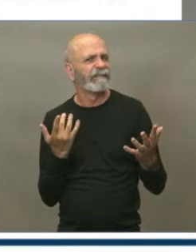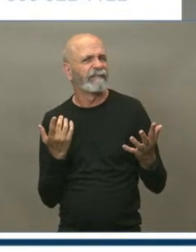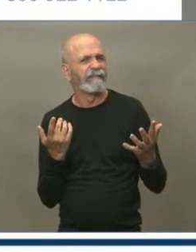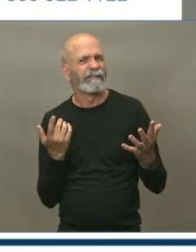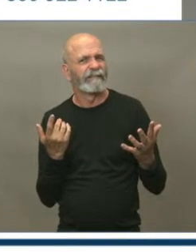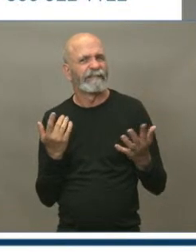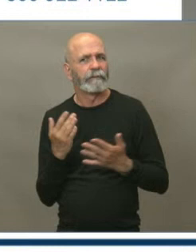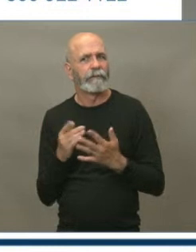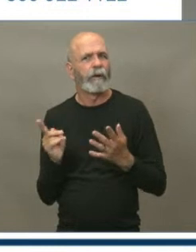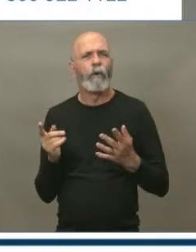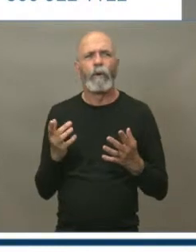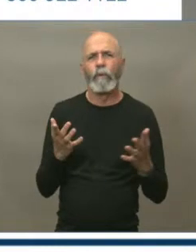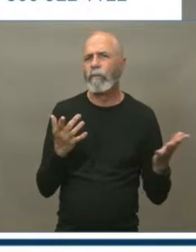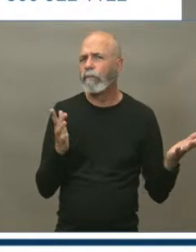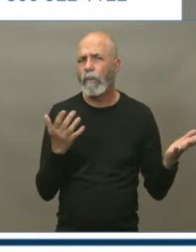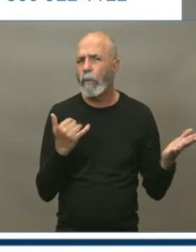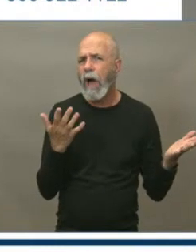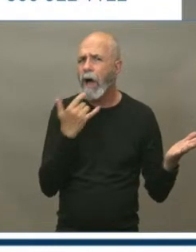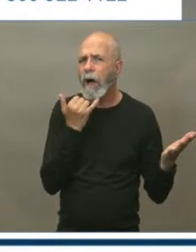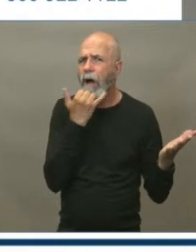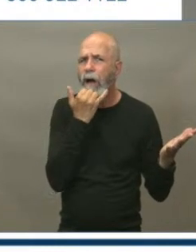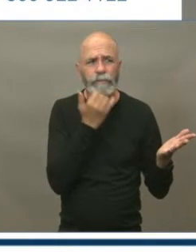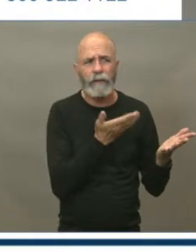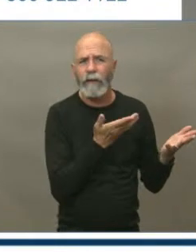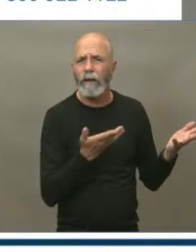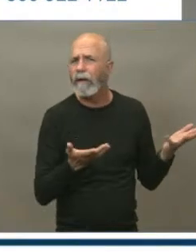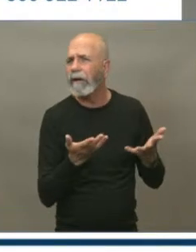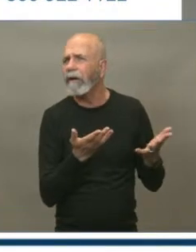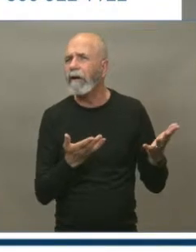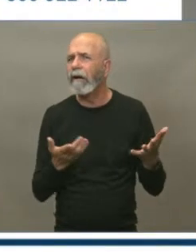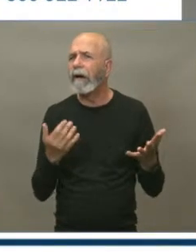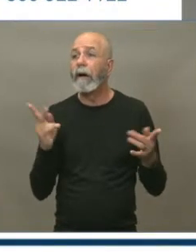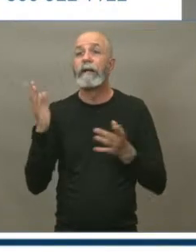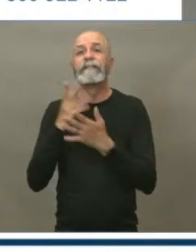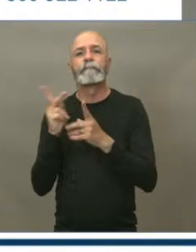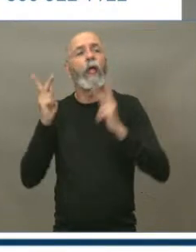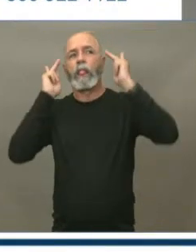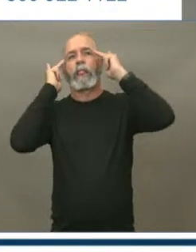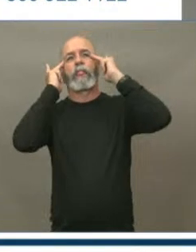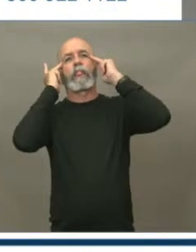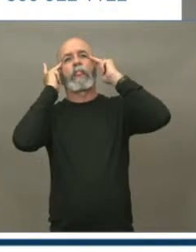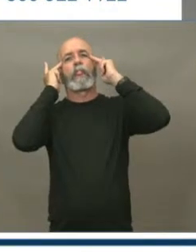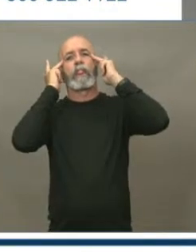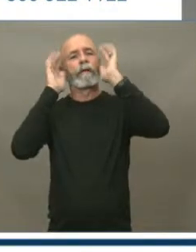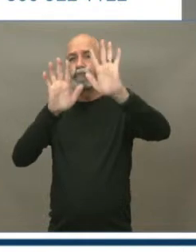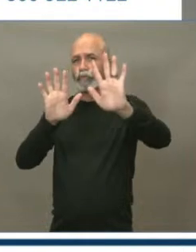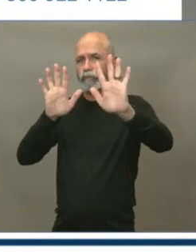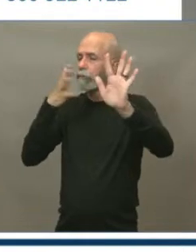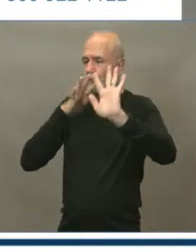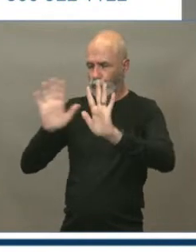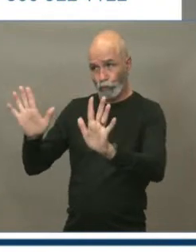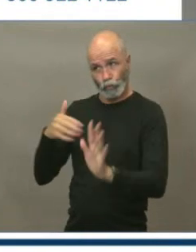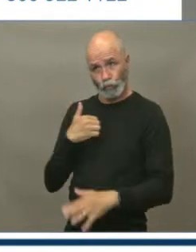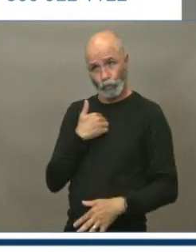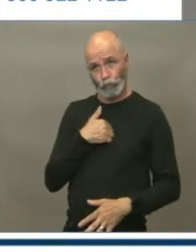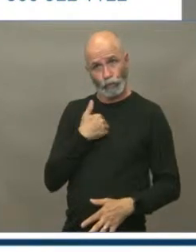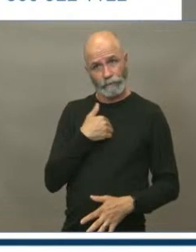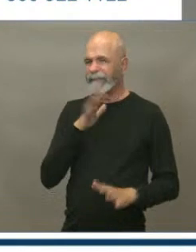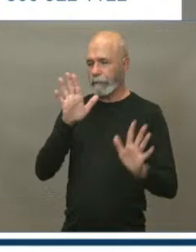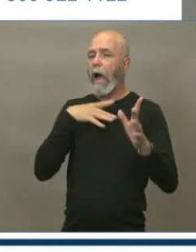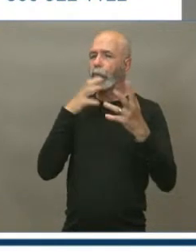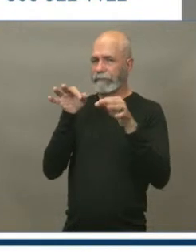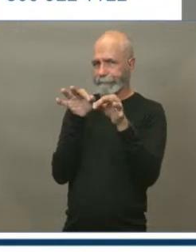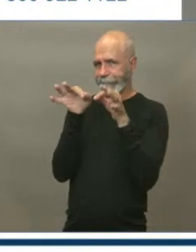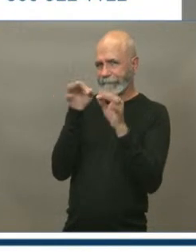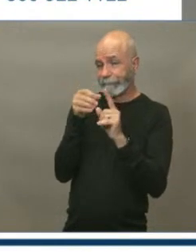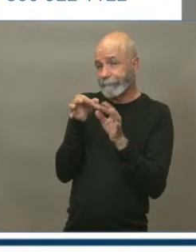scared. I understand that, and I apologize if we contributed to this. I want to explain our decision and hope